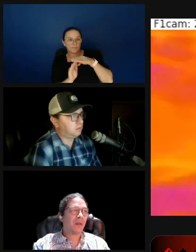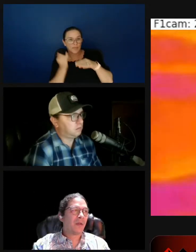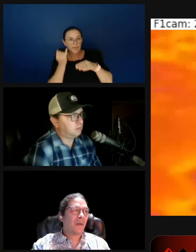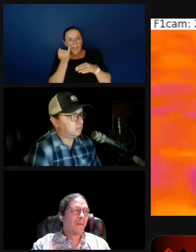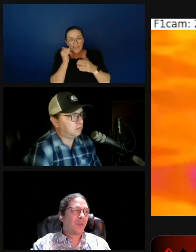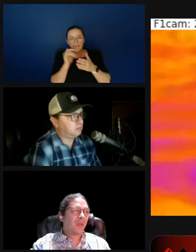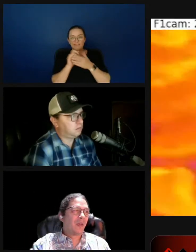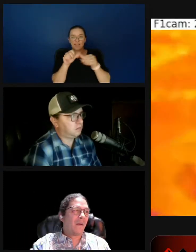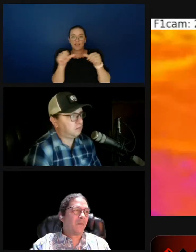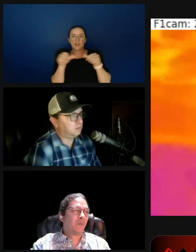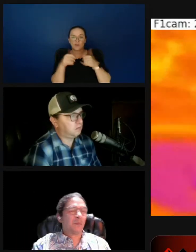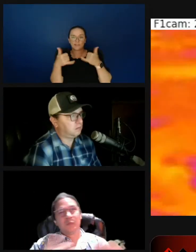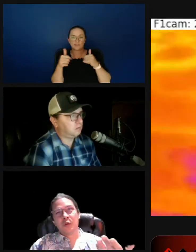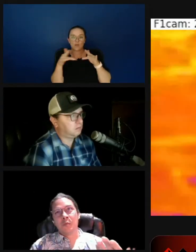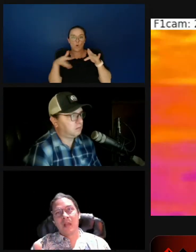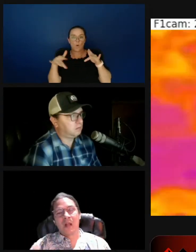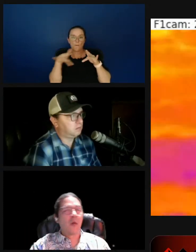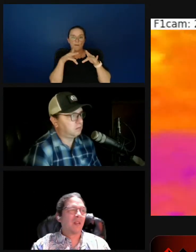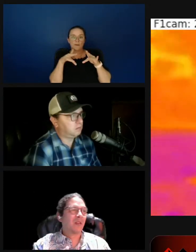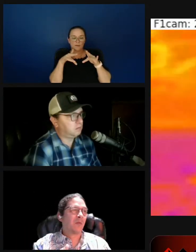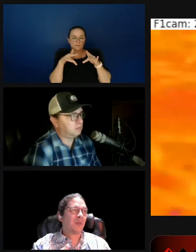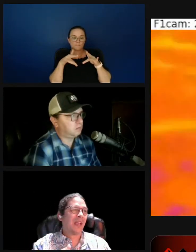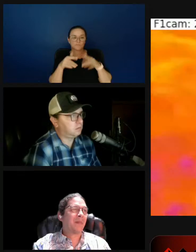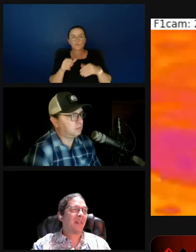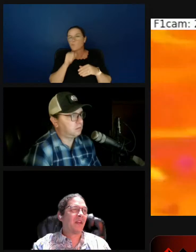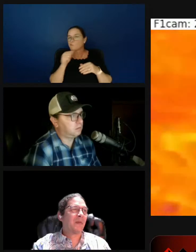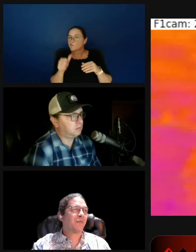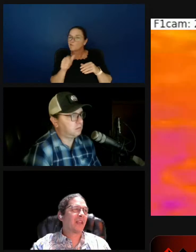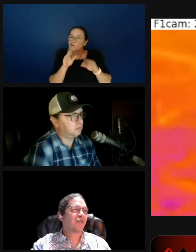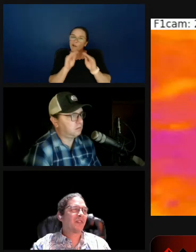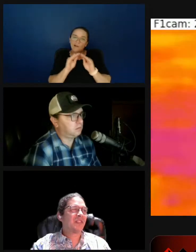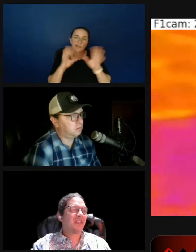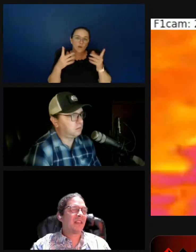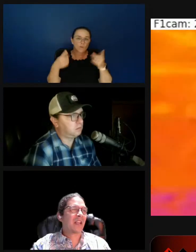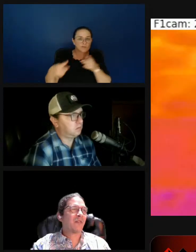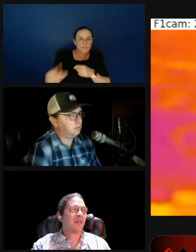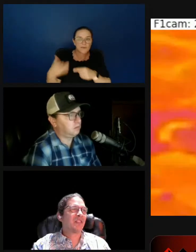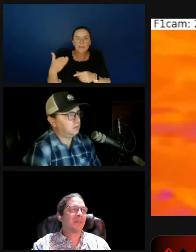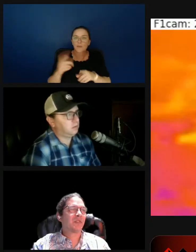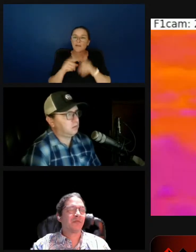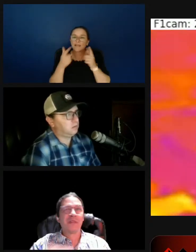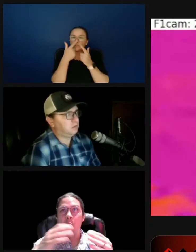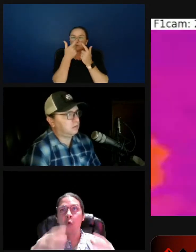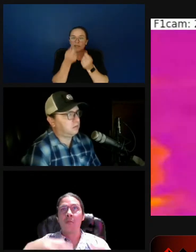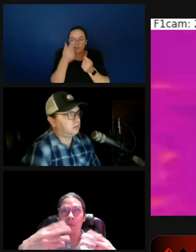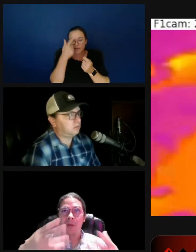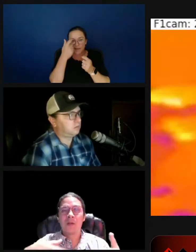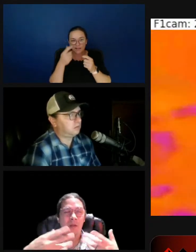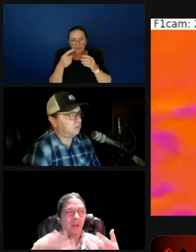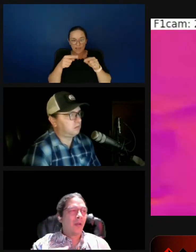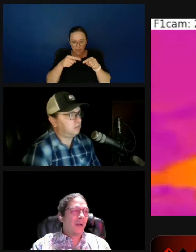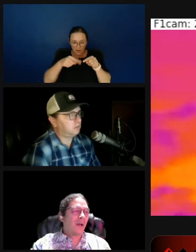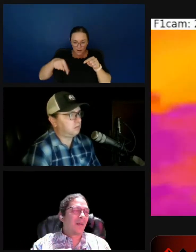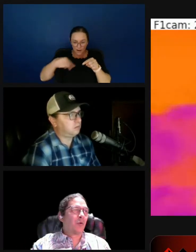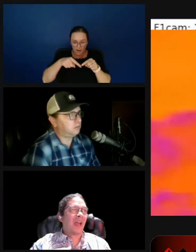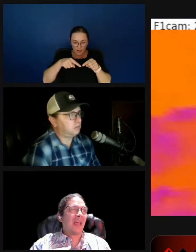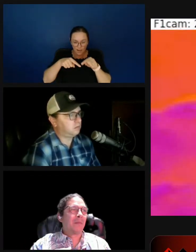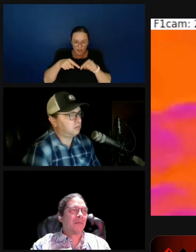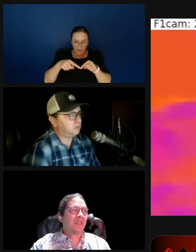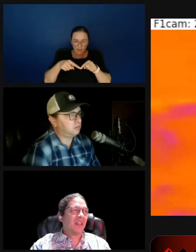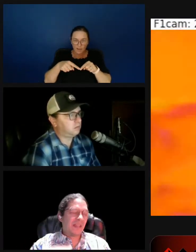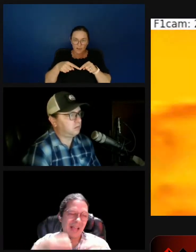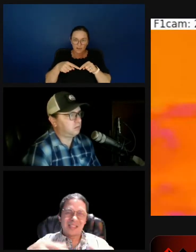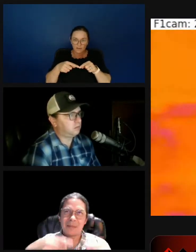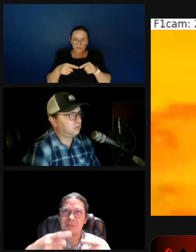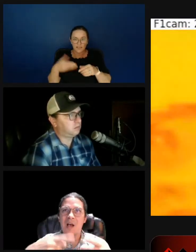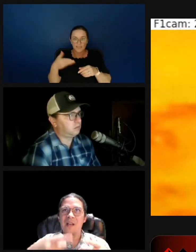open. So not quite clear what's happening there, but really interesting to see that that crater seems to reform a couple of